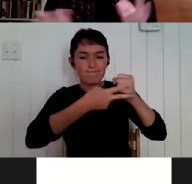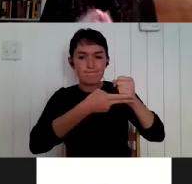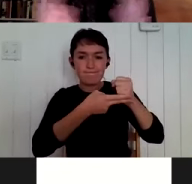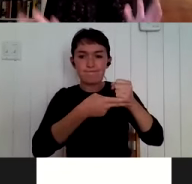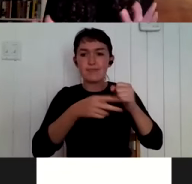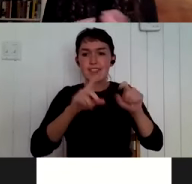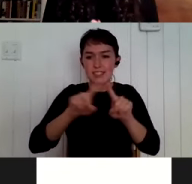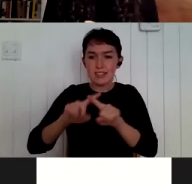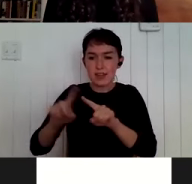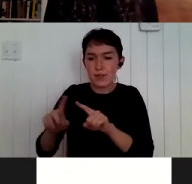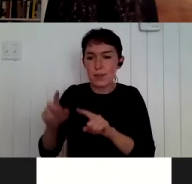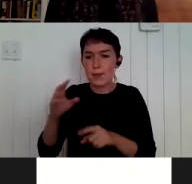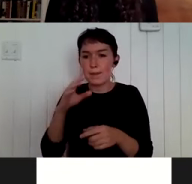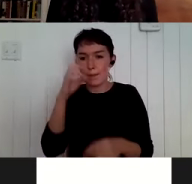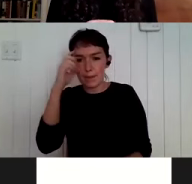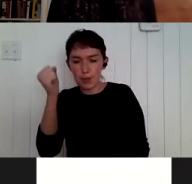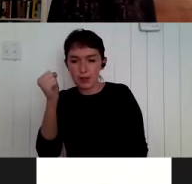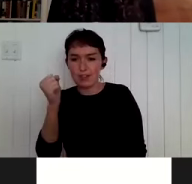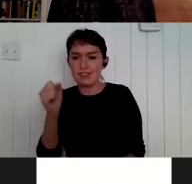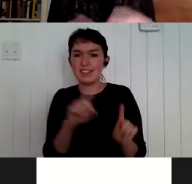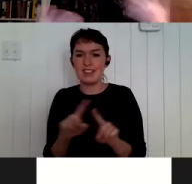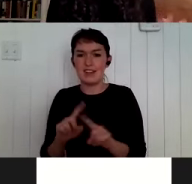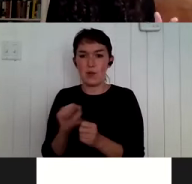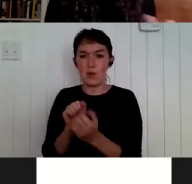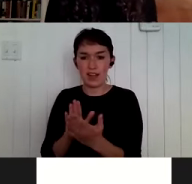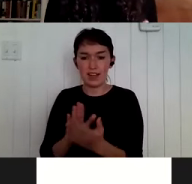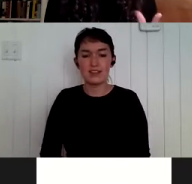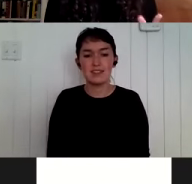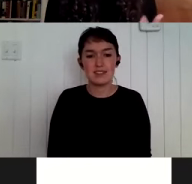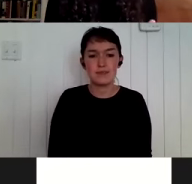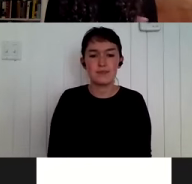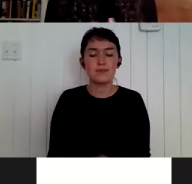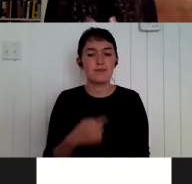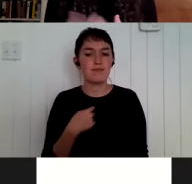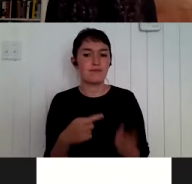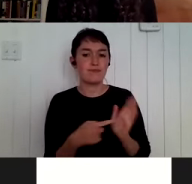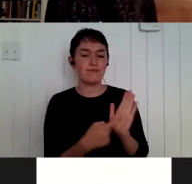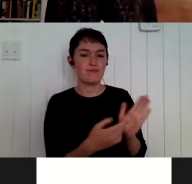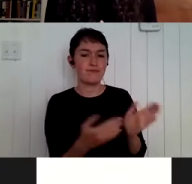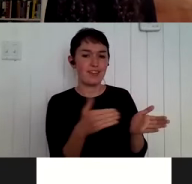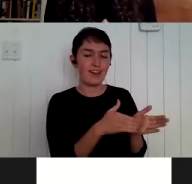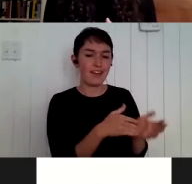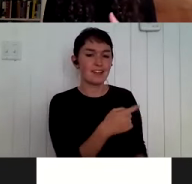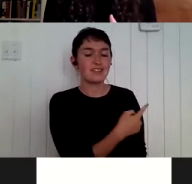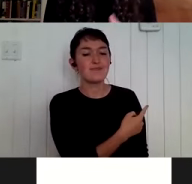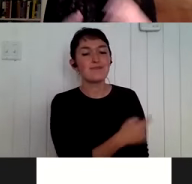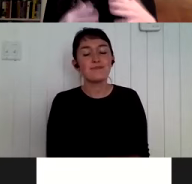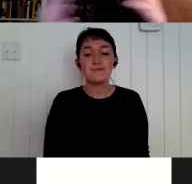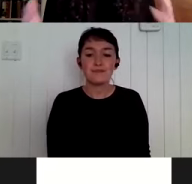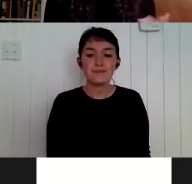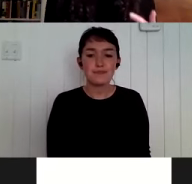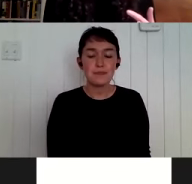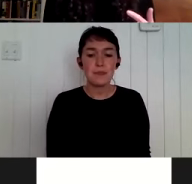showing these stages of sleep again, but the field has generally shown that non-REM sleep